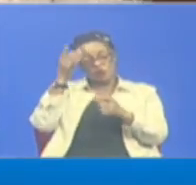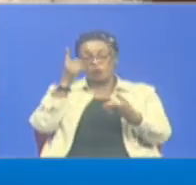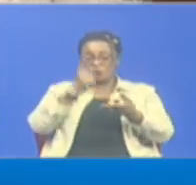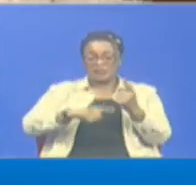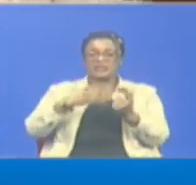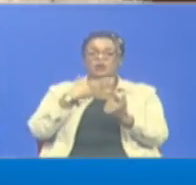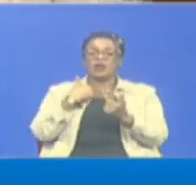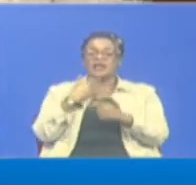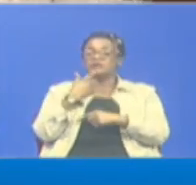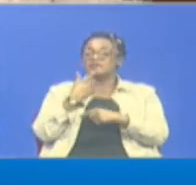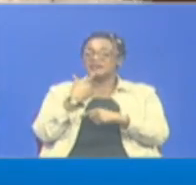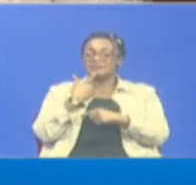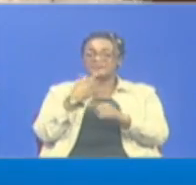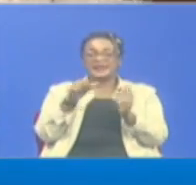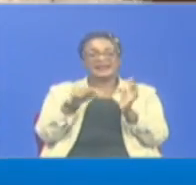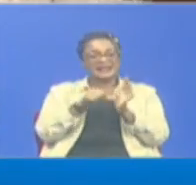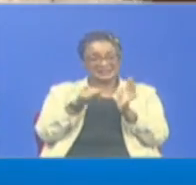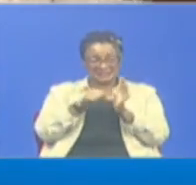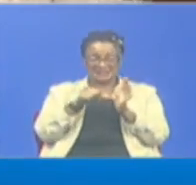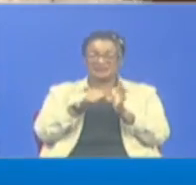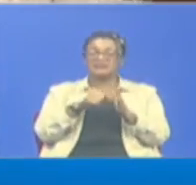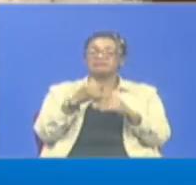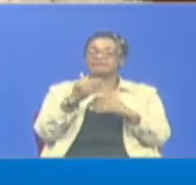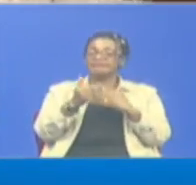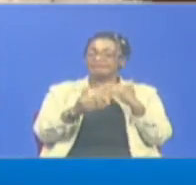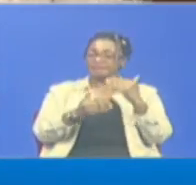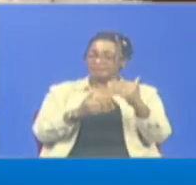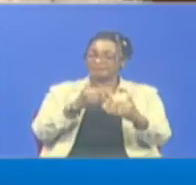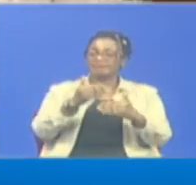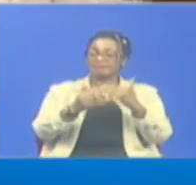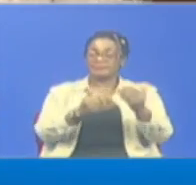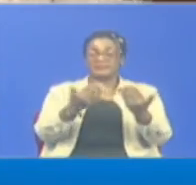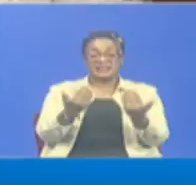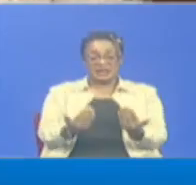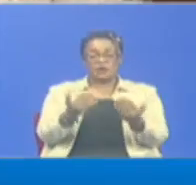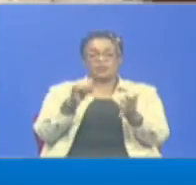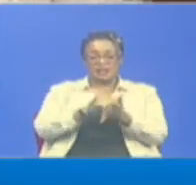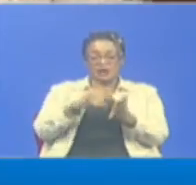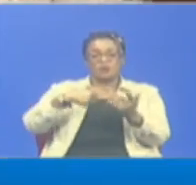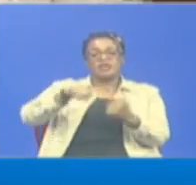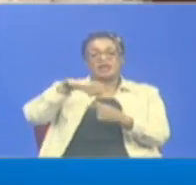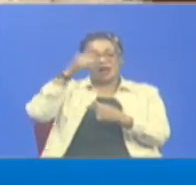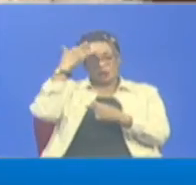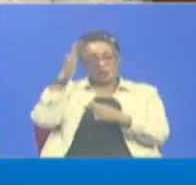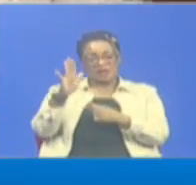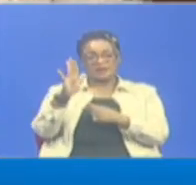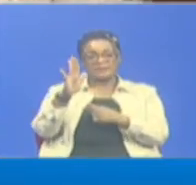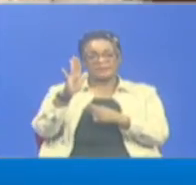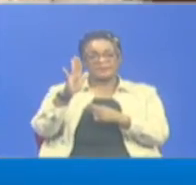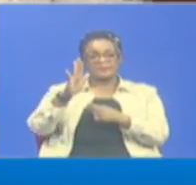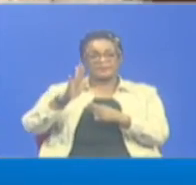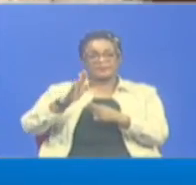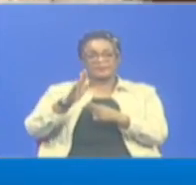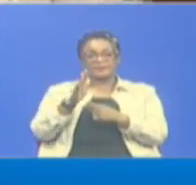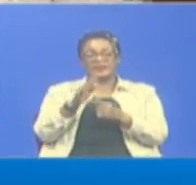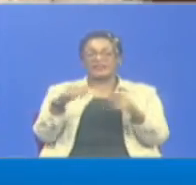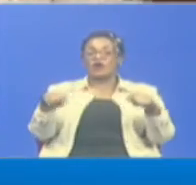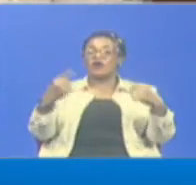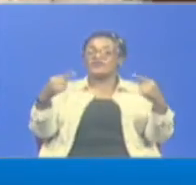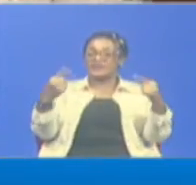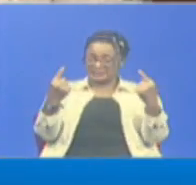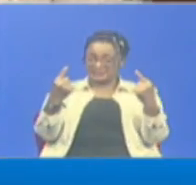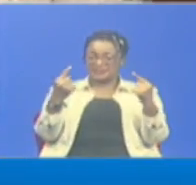is the crisis seems to increase. And now that we know that the crisis, especially the war or conflict,